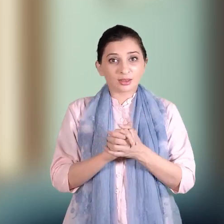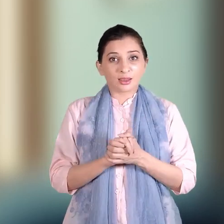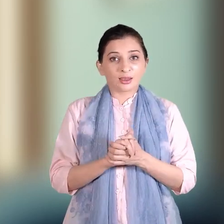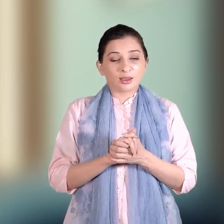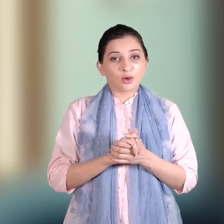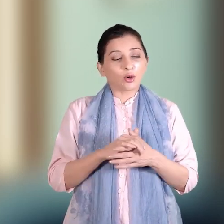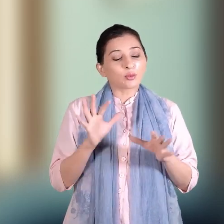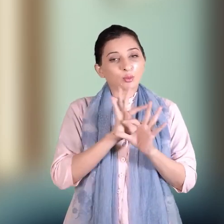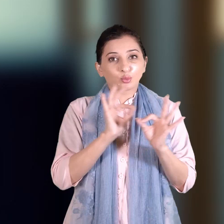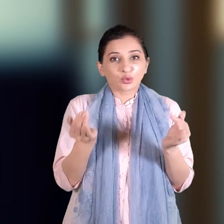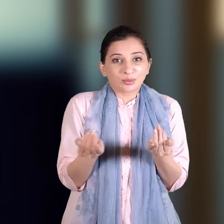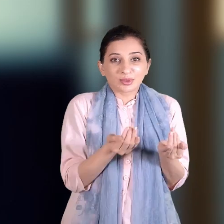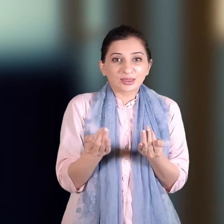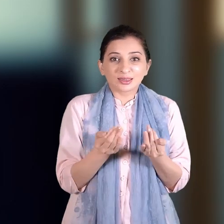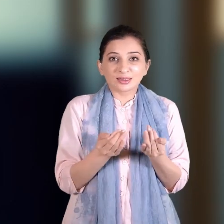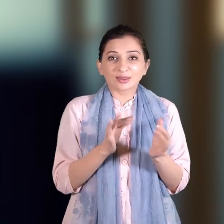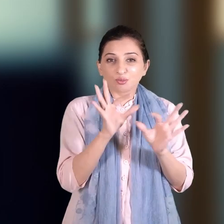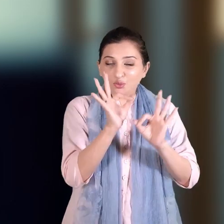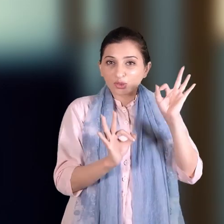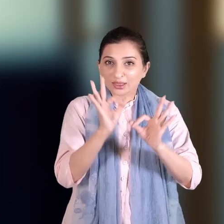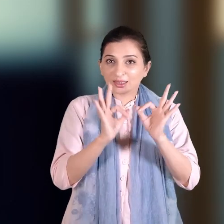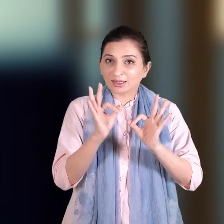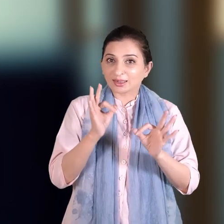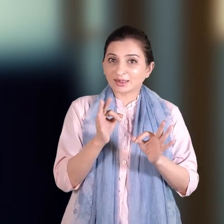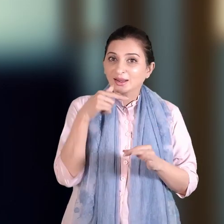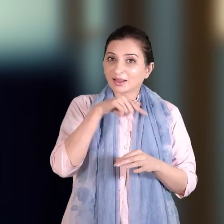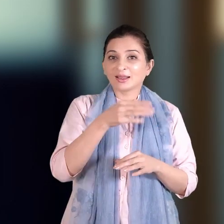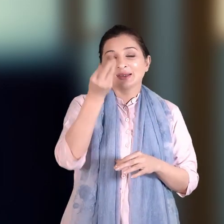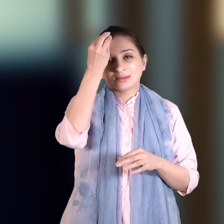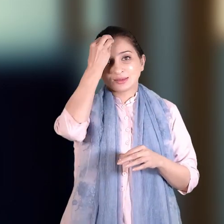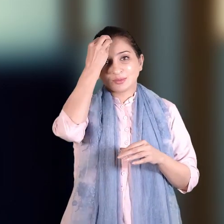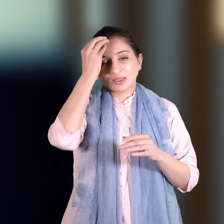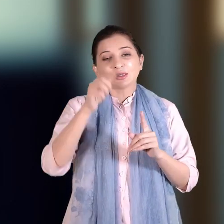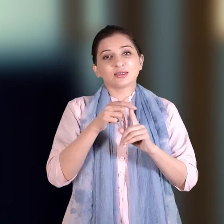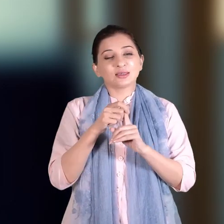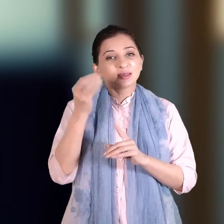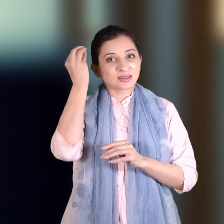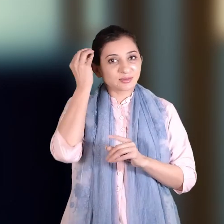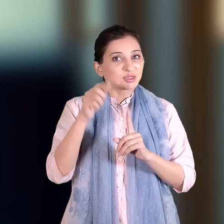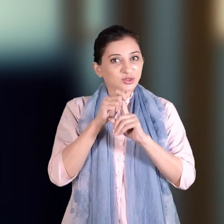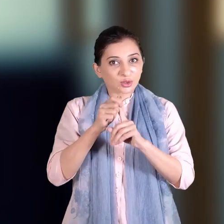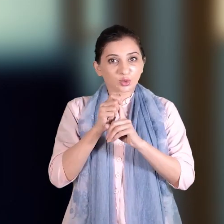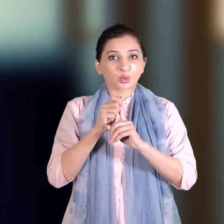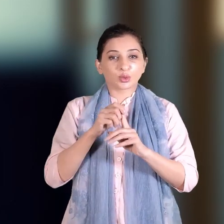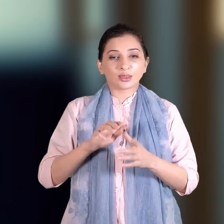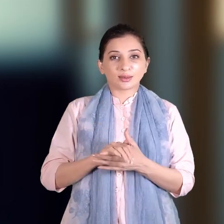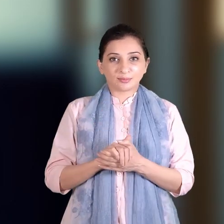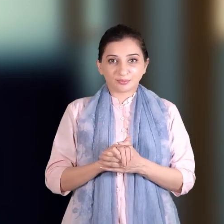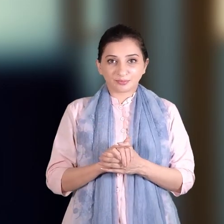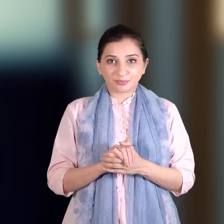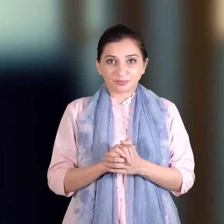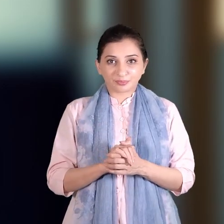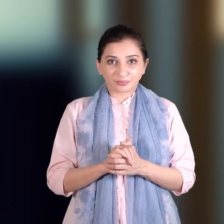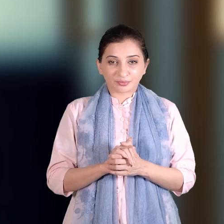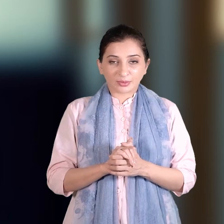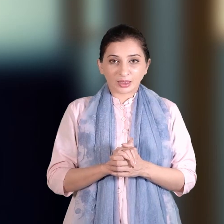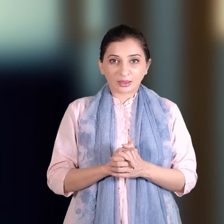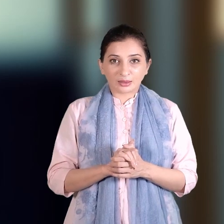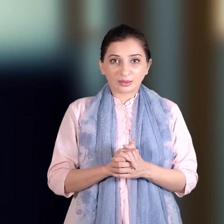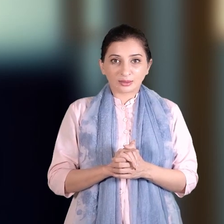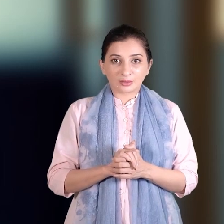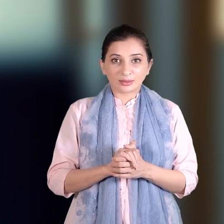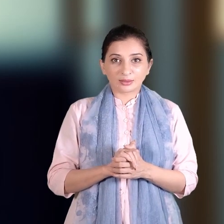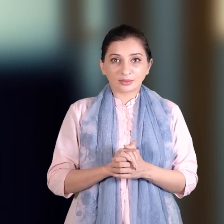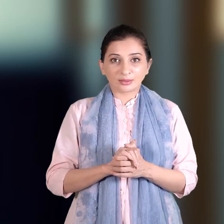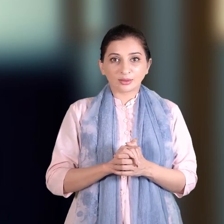have to hold the fort. And so in this particular instance, it's important for women to draw healthy boundaries,